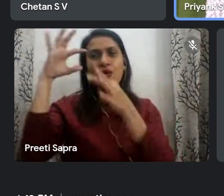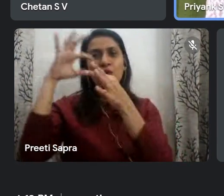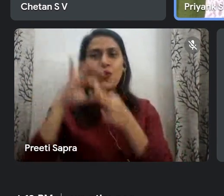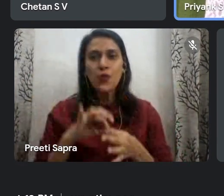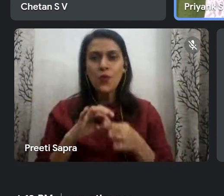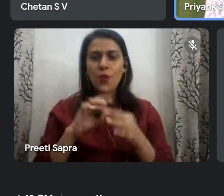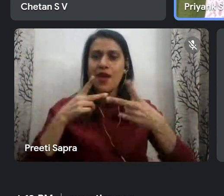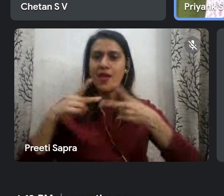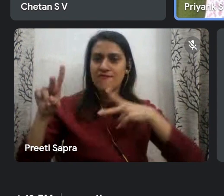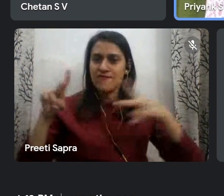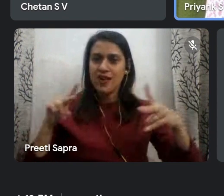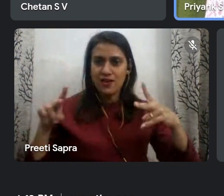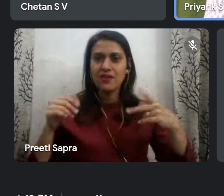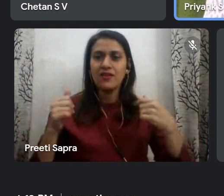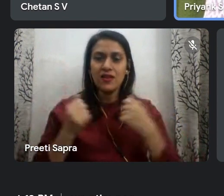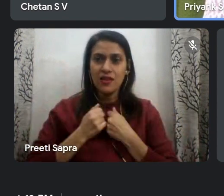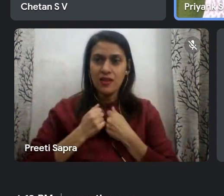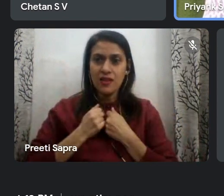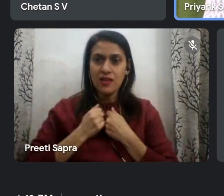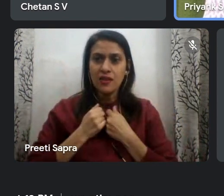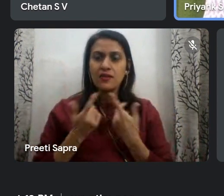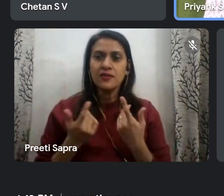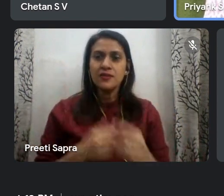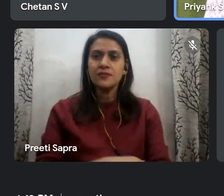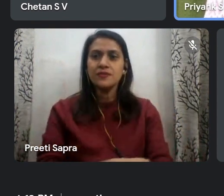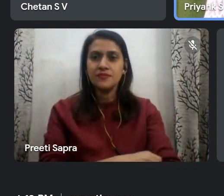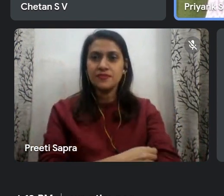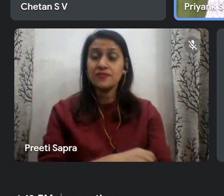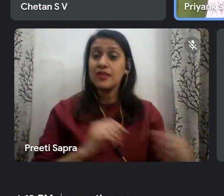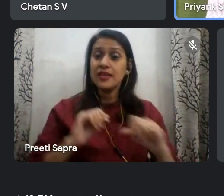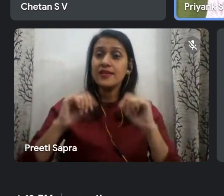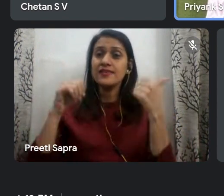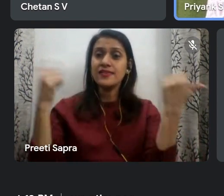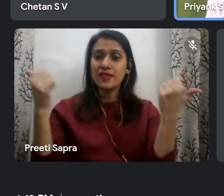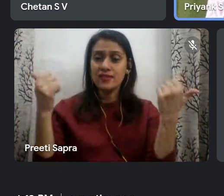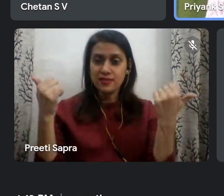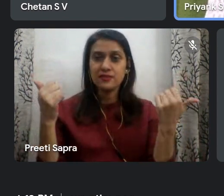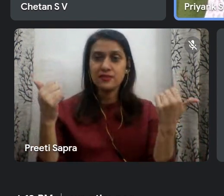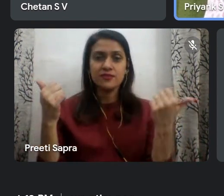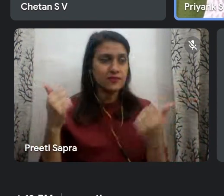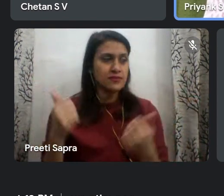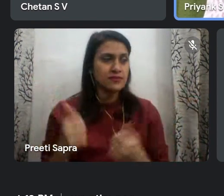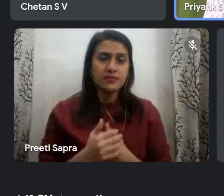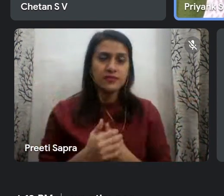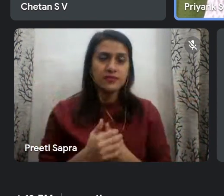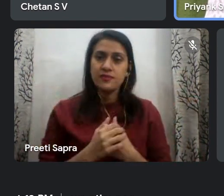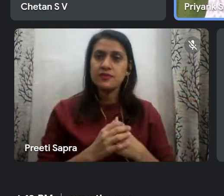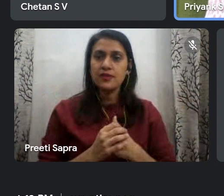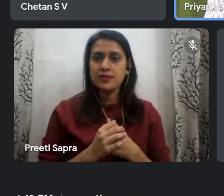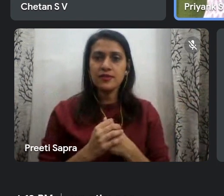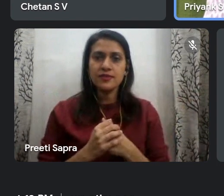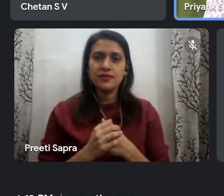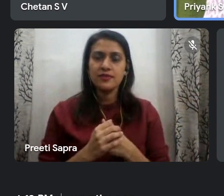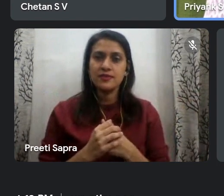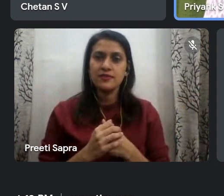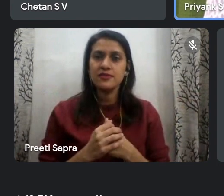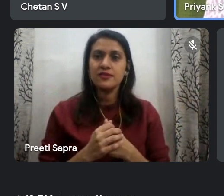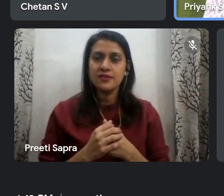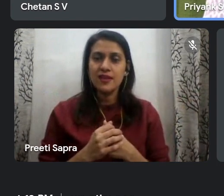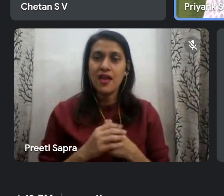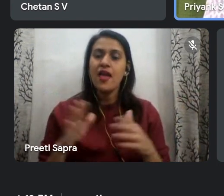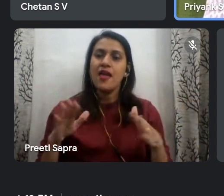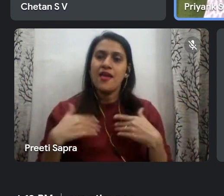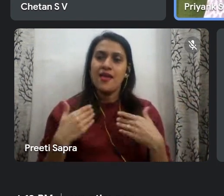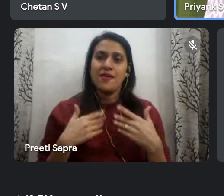of aided the success or has made me become a lot more happier and made